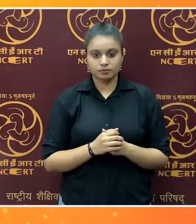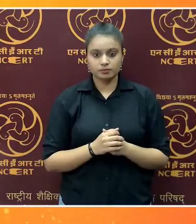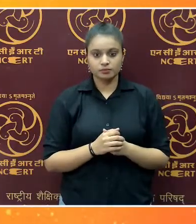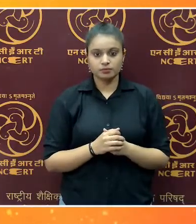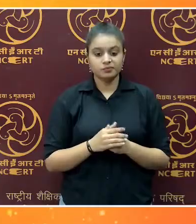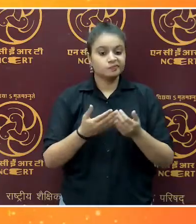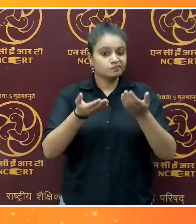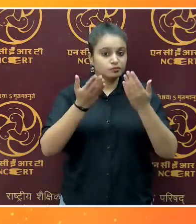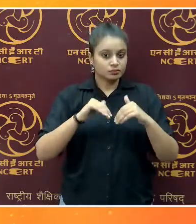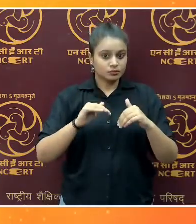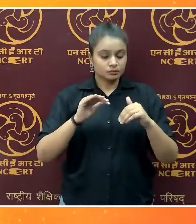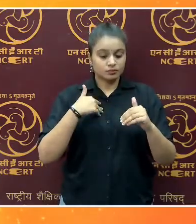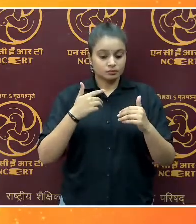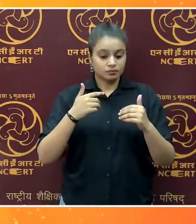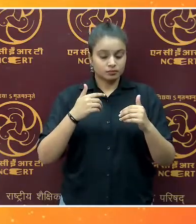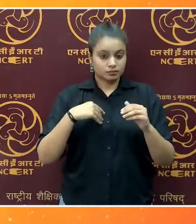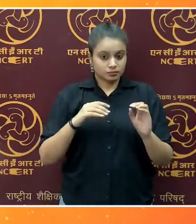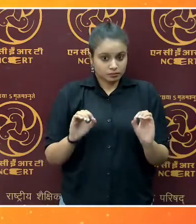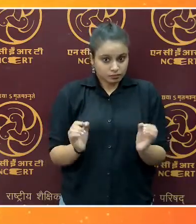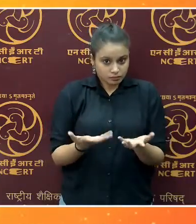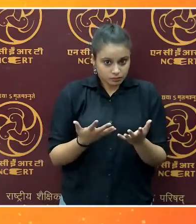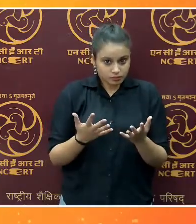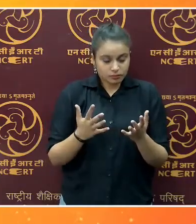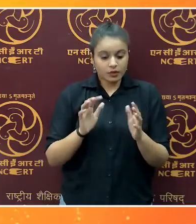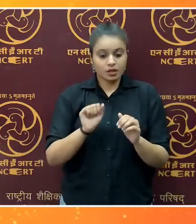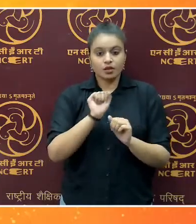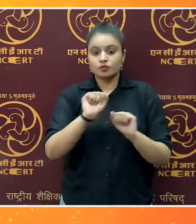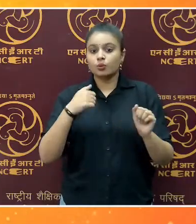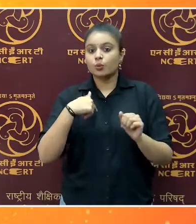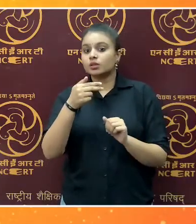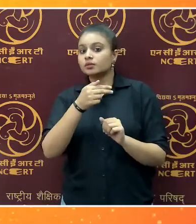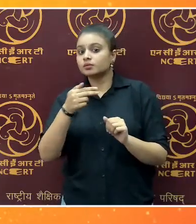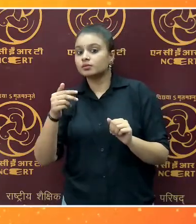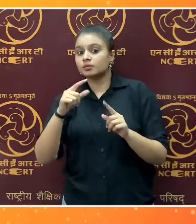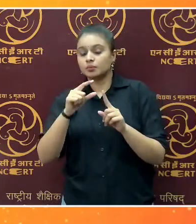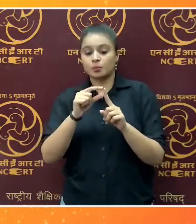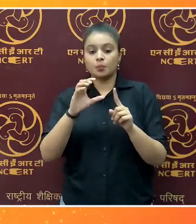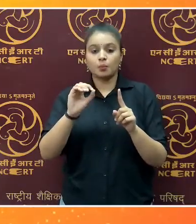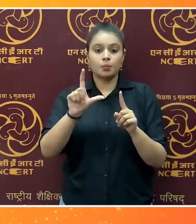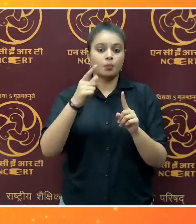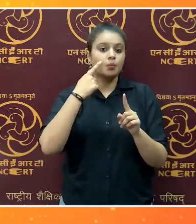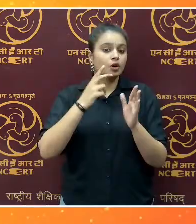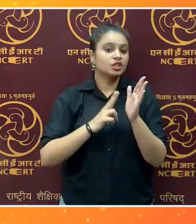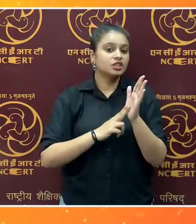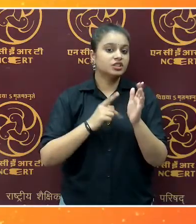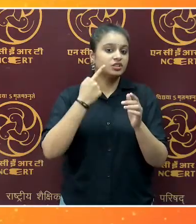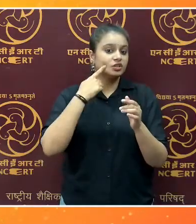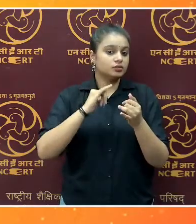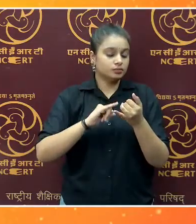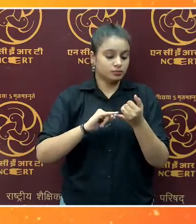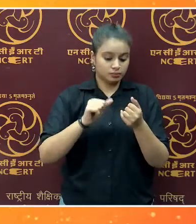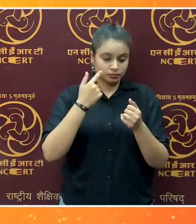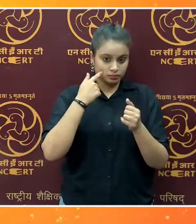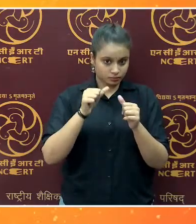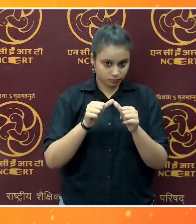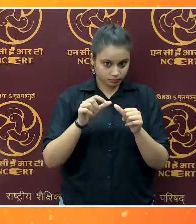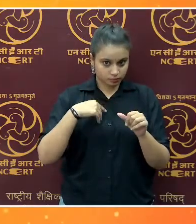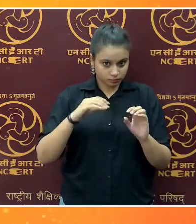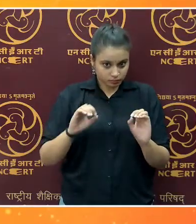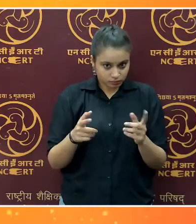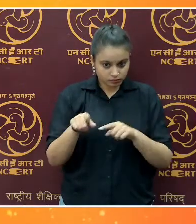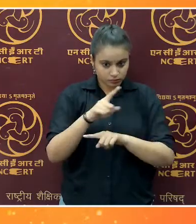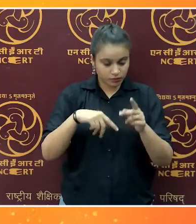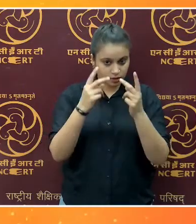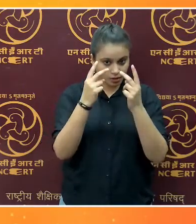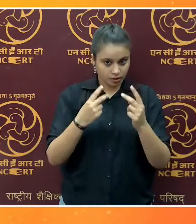And then he has a parrot called Polynesia. Okay. Now, Polynesia is also a fascinating name. So as you can see, all